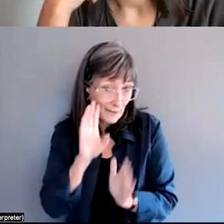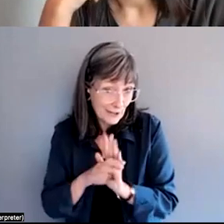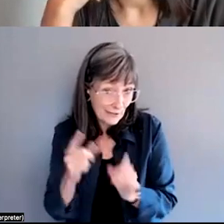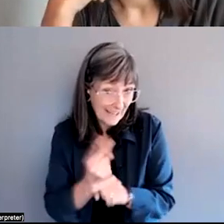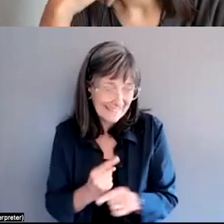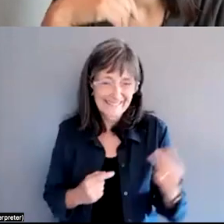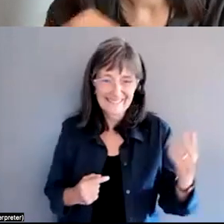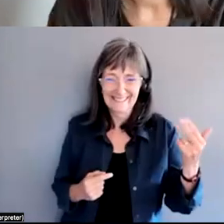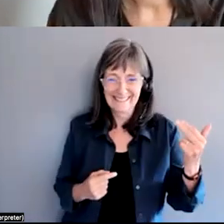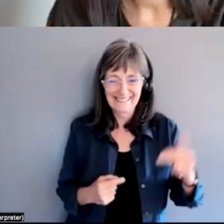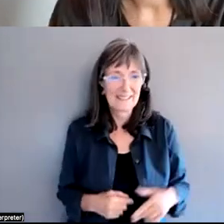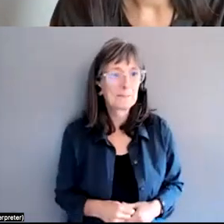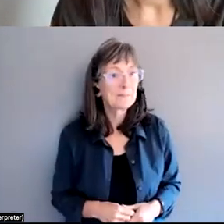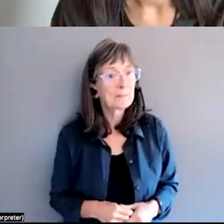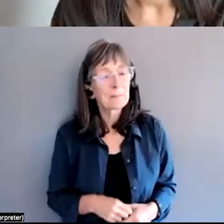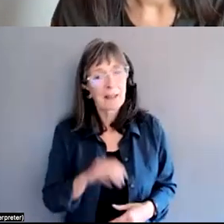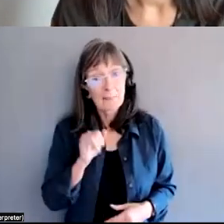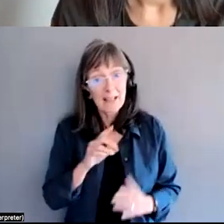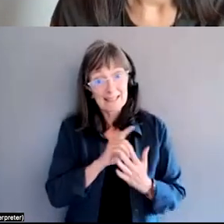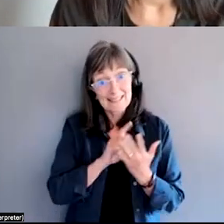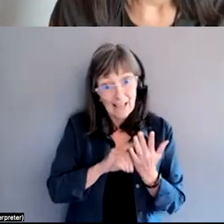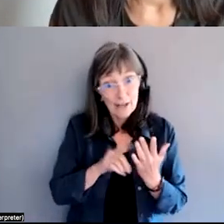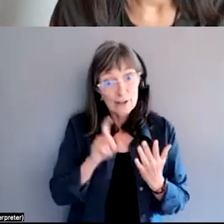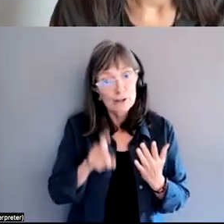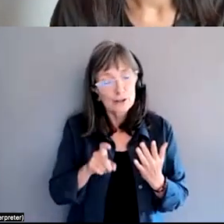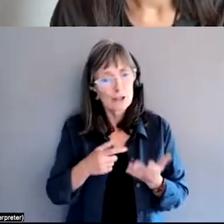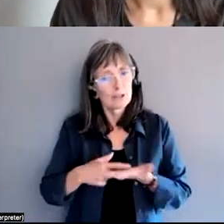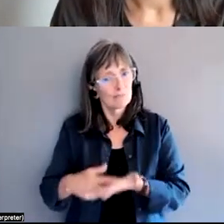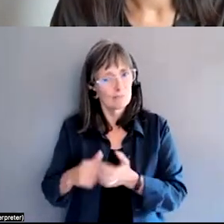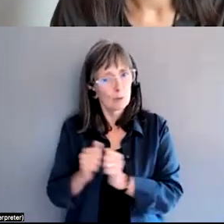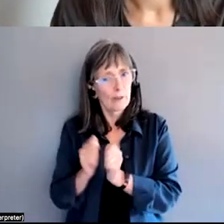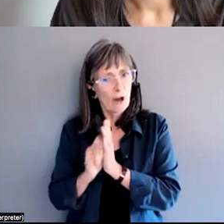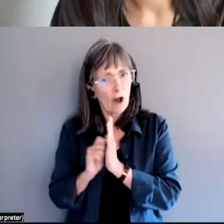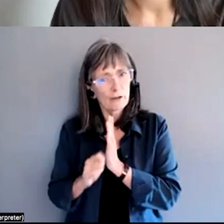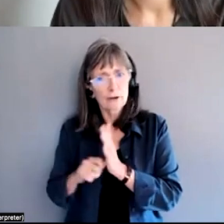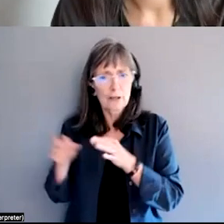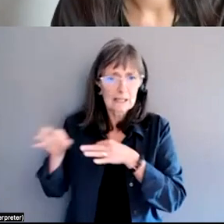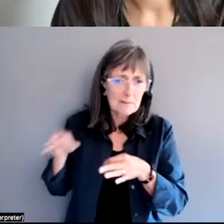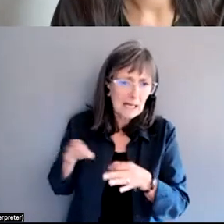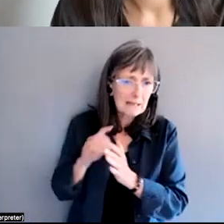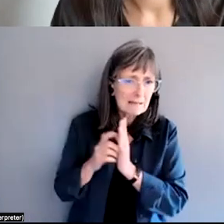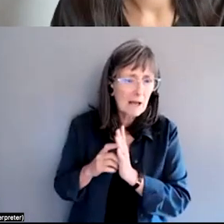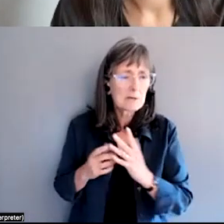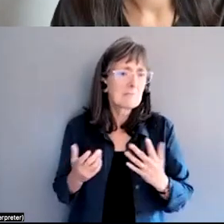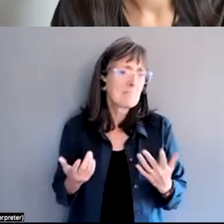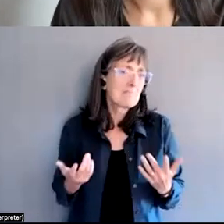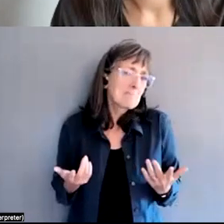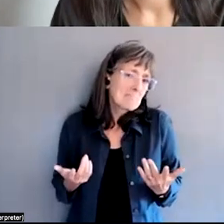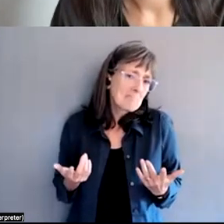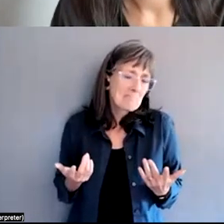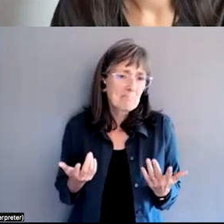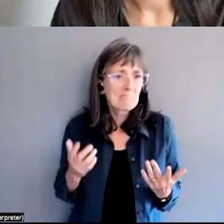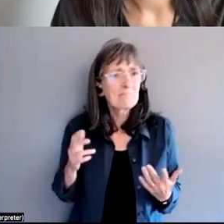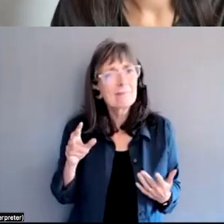But the idea that a designer should engage in a conversation with the author to explain the design, Natalie, shouldn't a